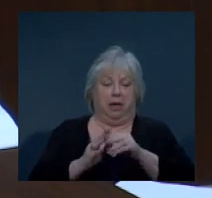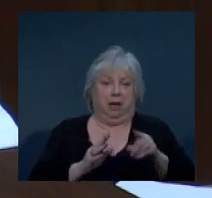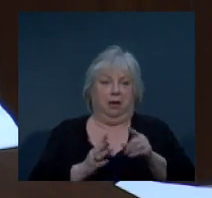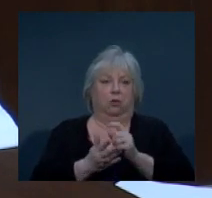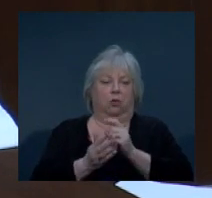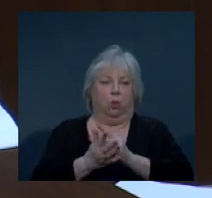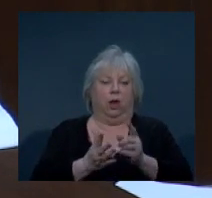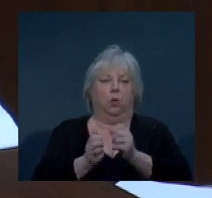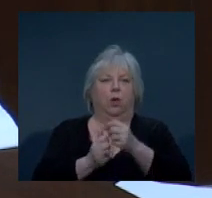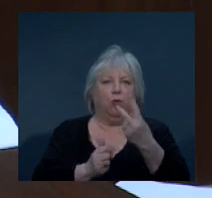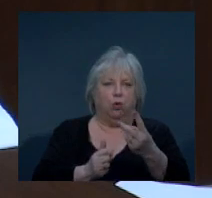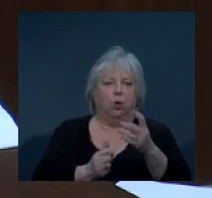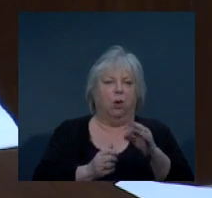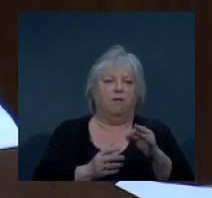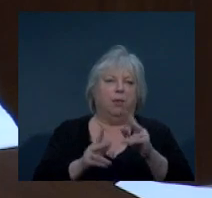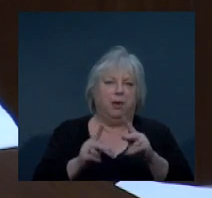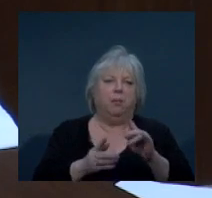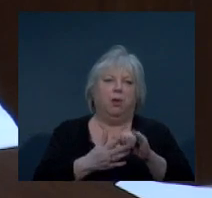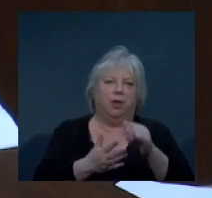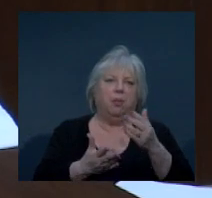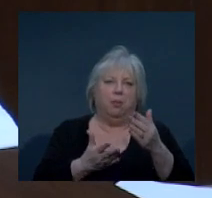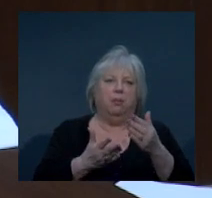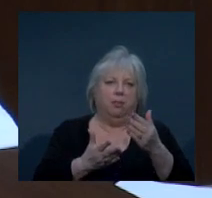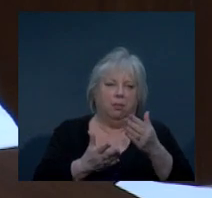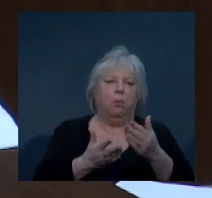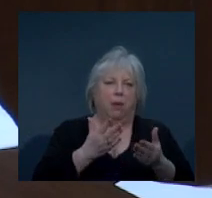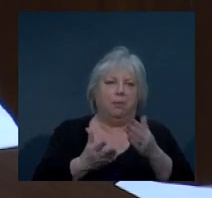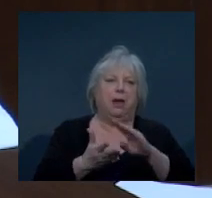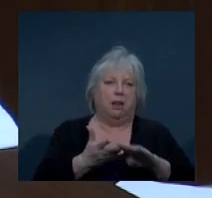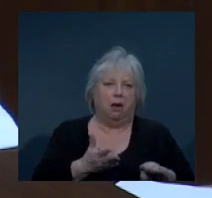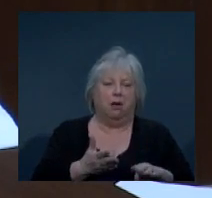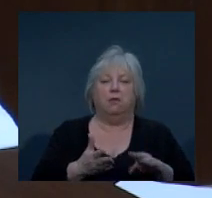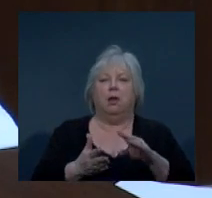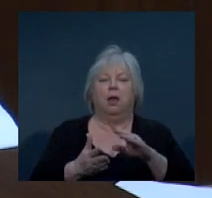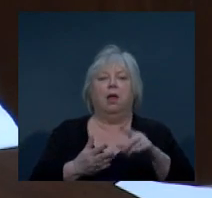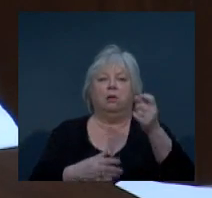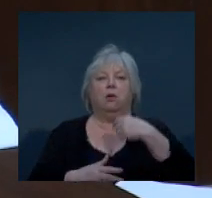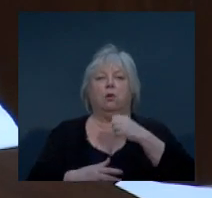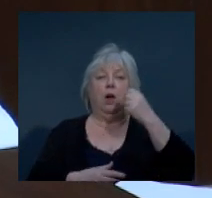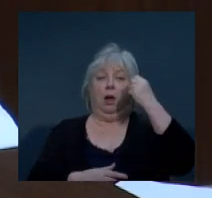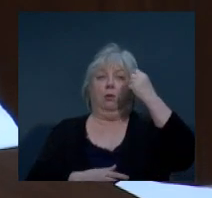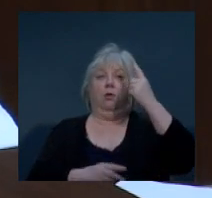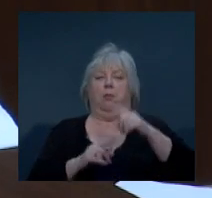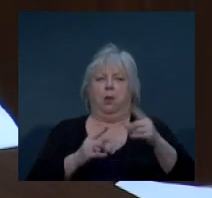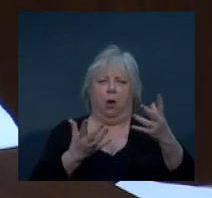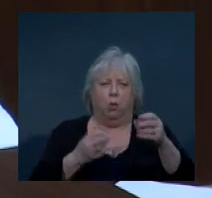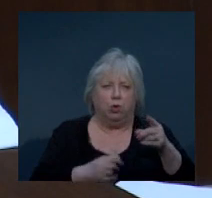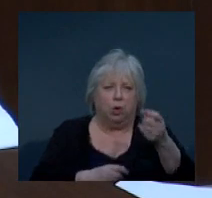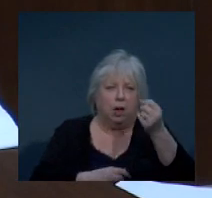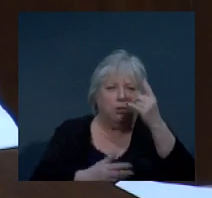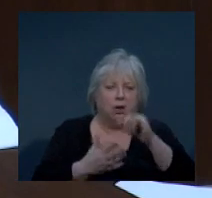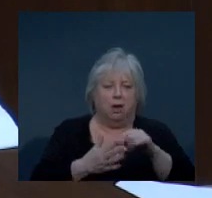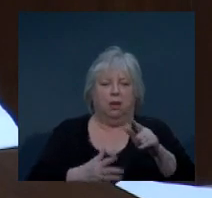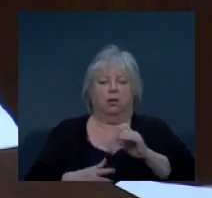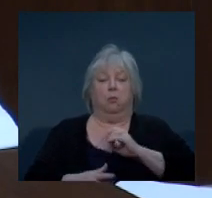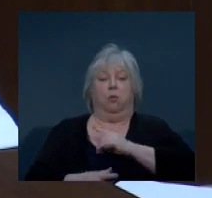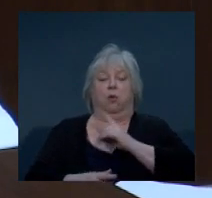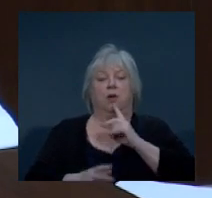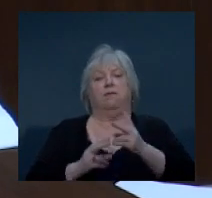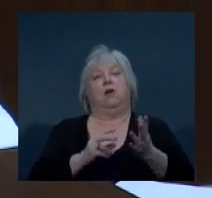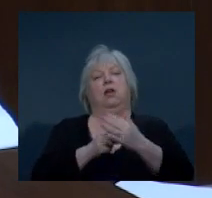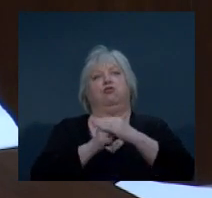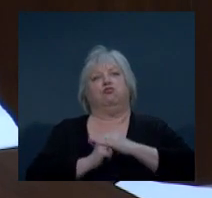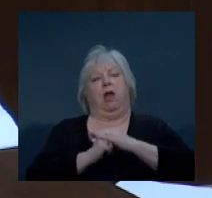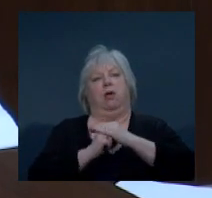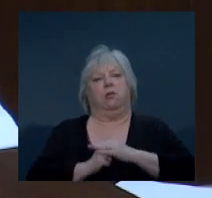of the employees, so I understand, but I also want you to understand that this board is really stressed and